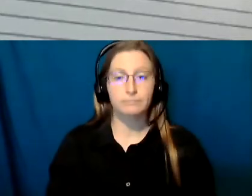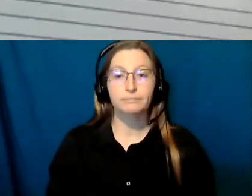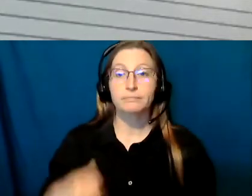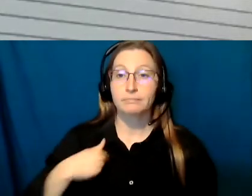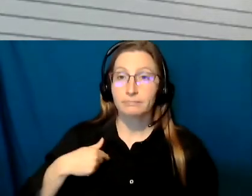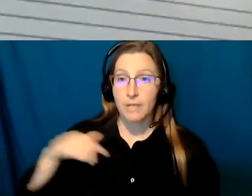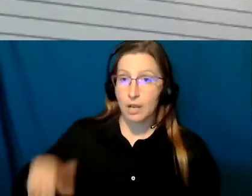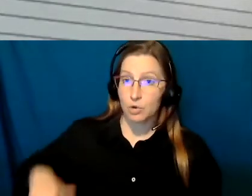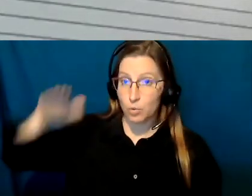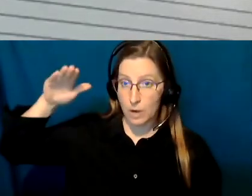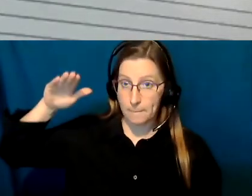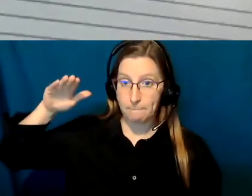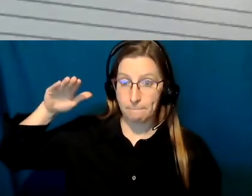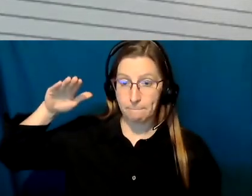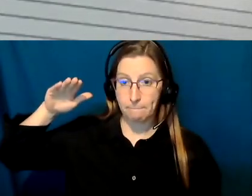up,